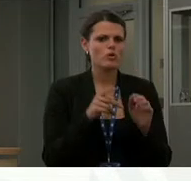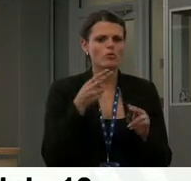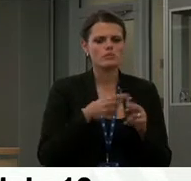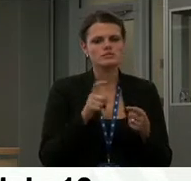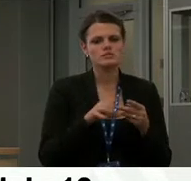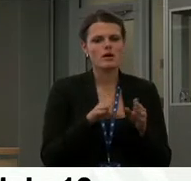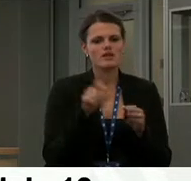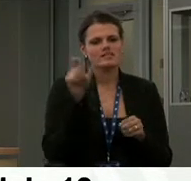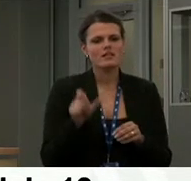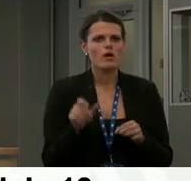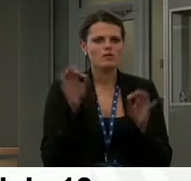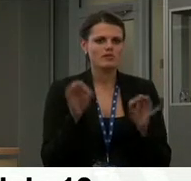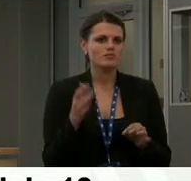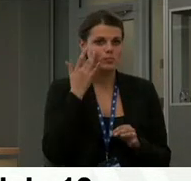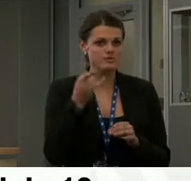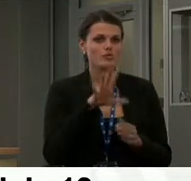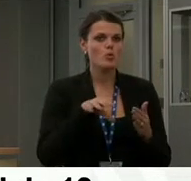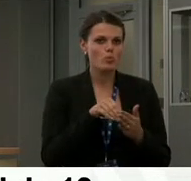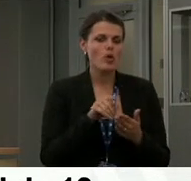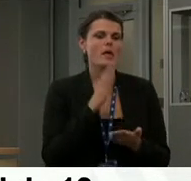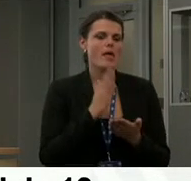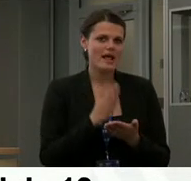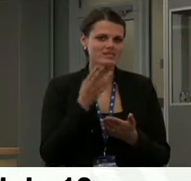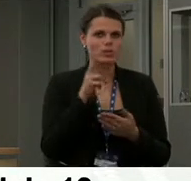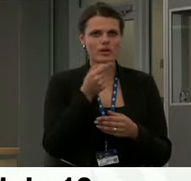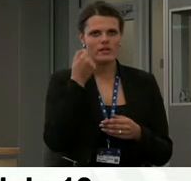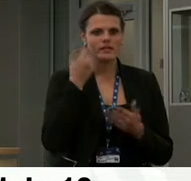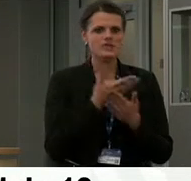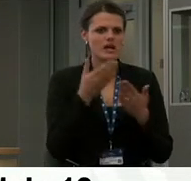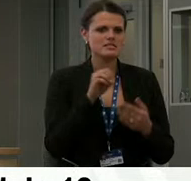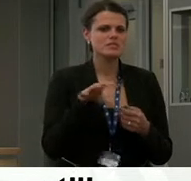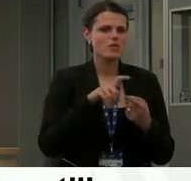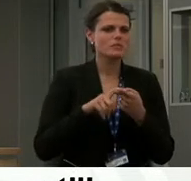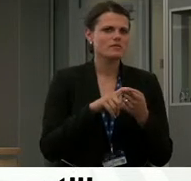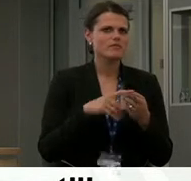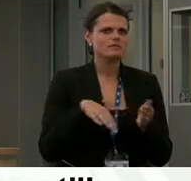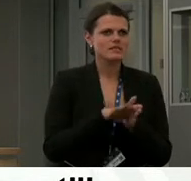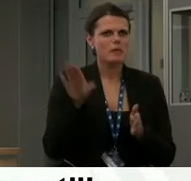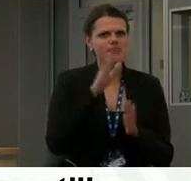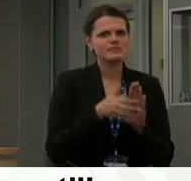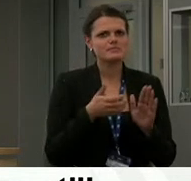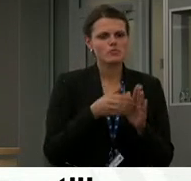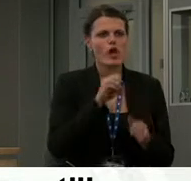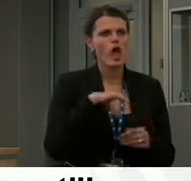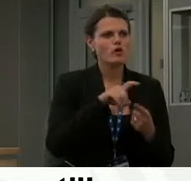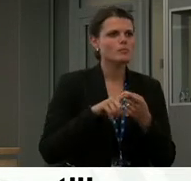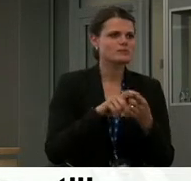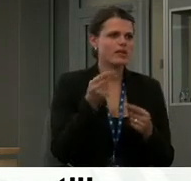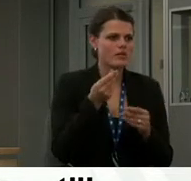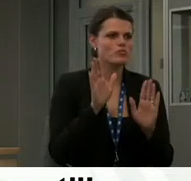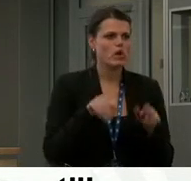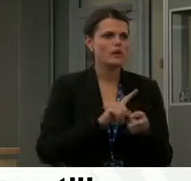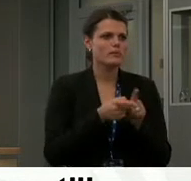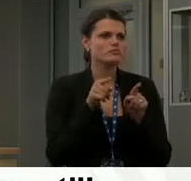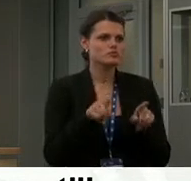rights principles. They still exist, and until recently, some EU member states used EU money to refurbish